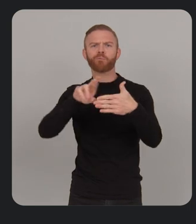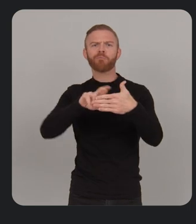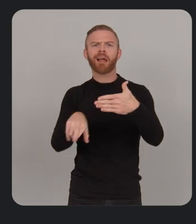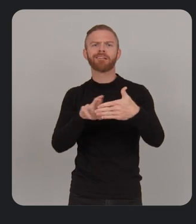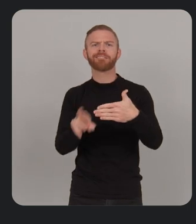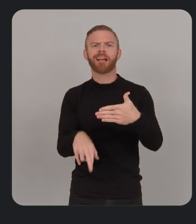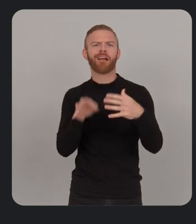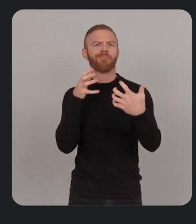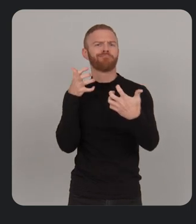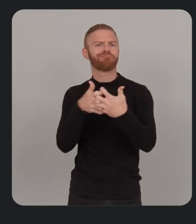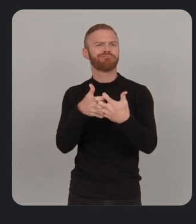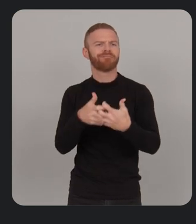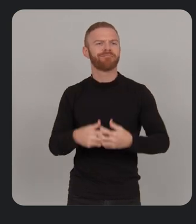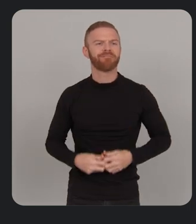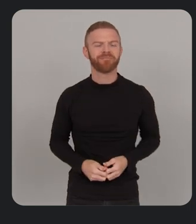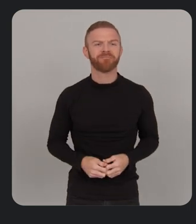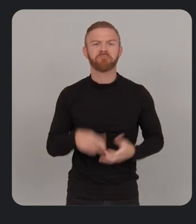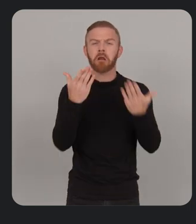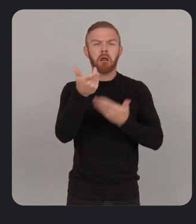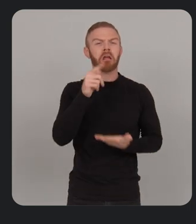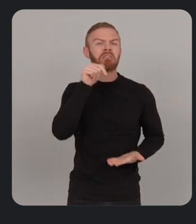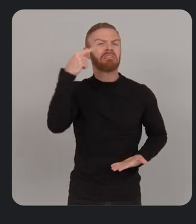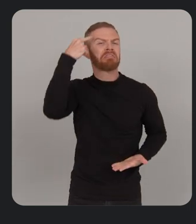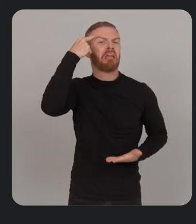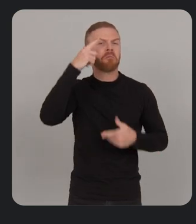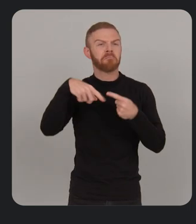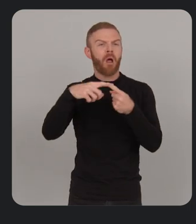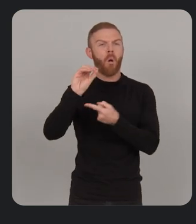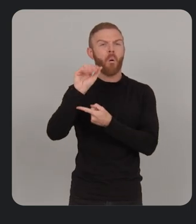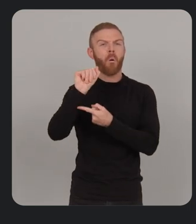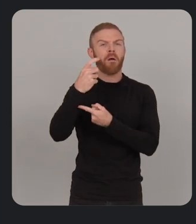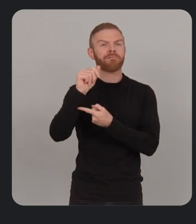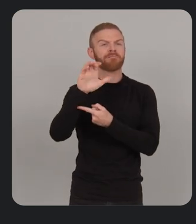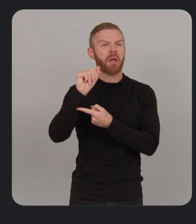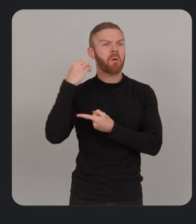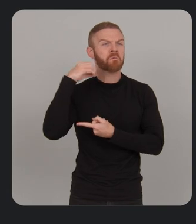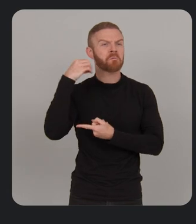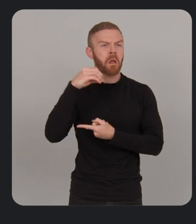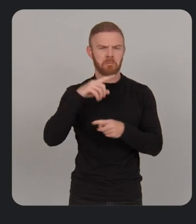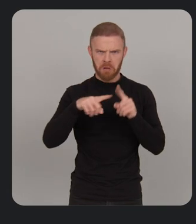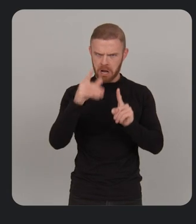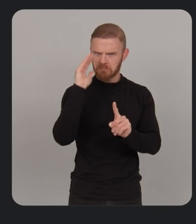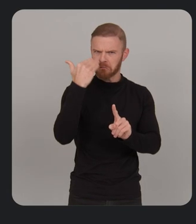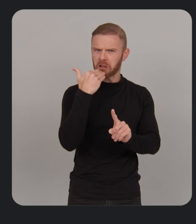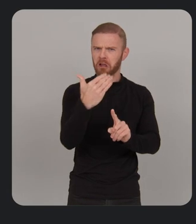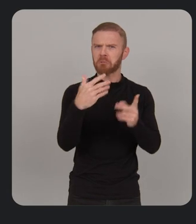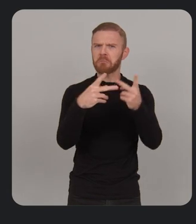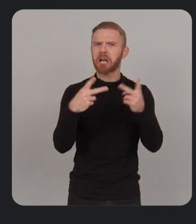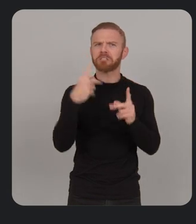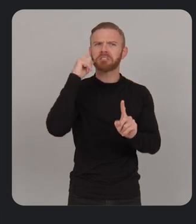results for you. Maybe you hadn't considered Oaxaca, but it looks like a great place to visit with the kids.